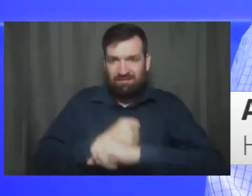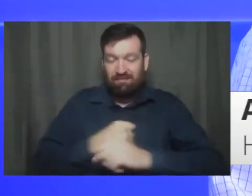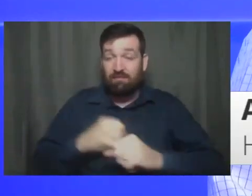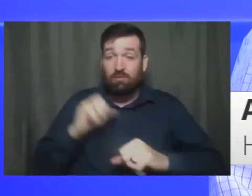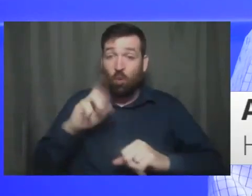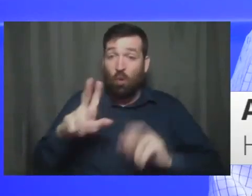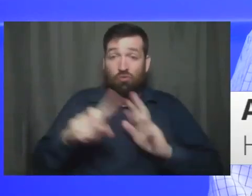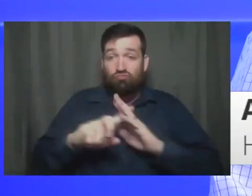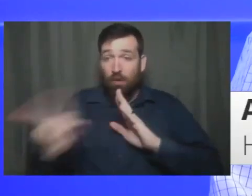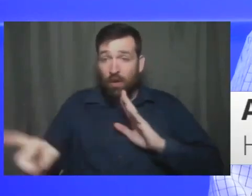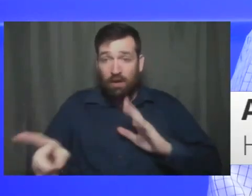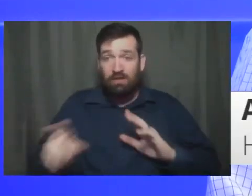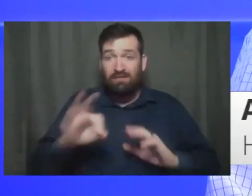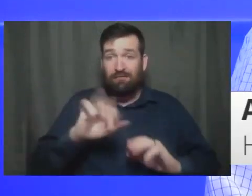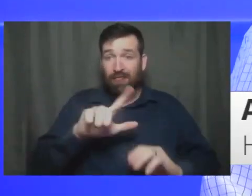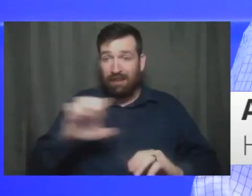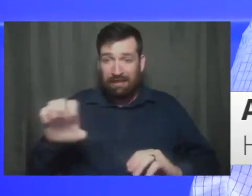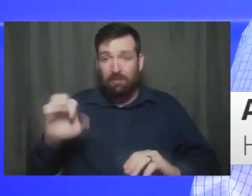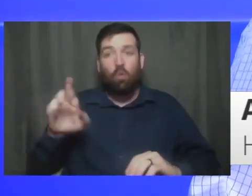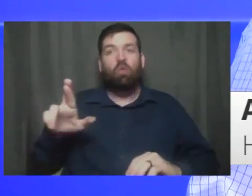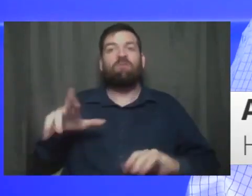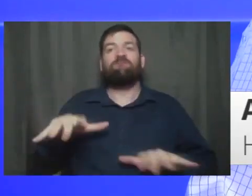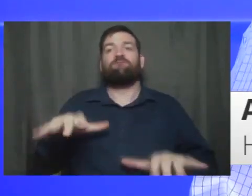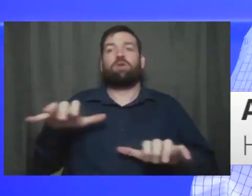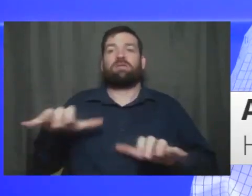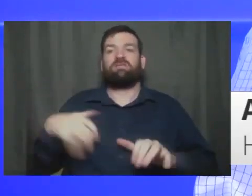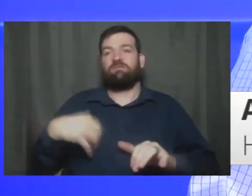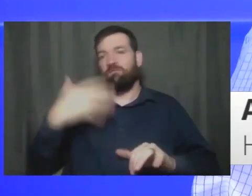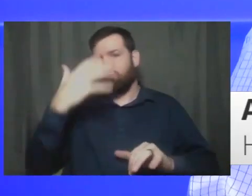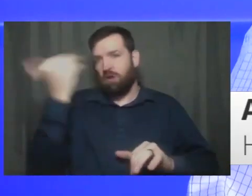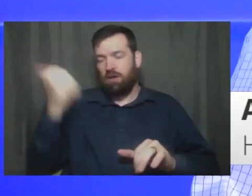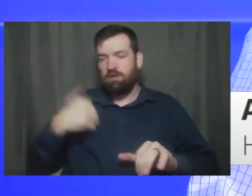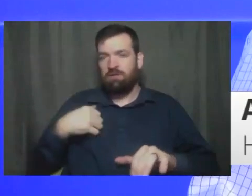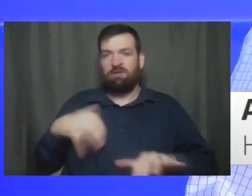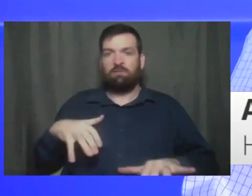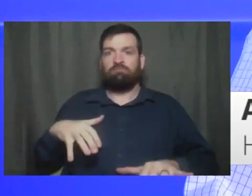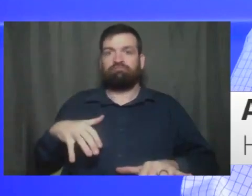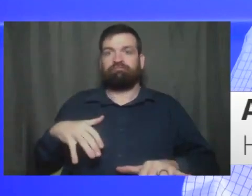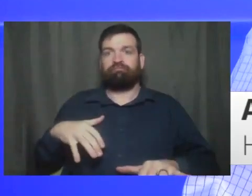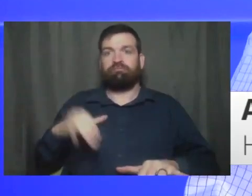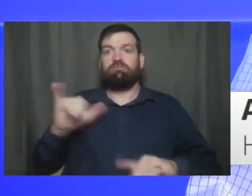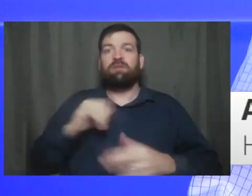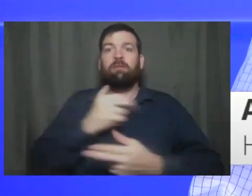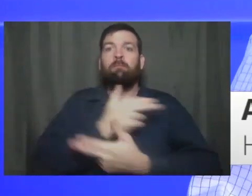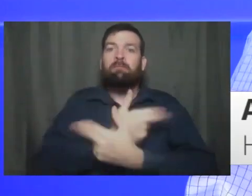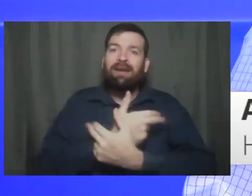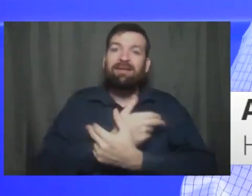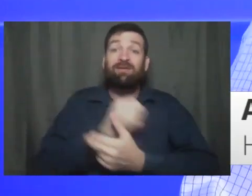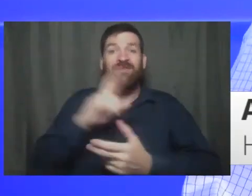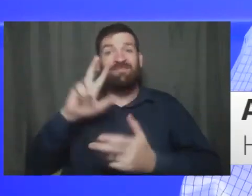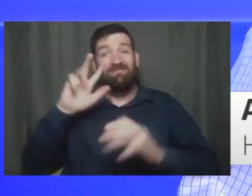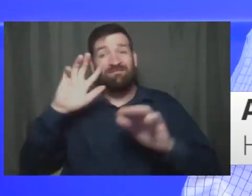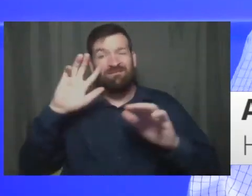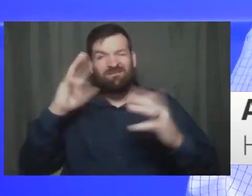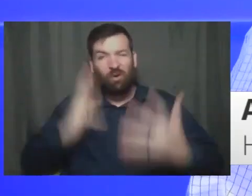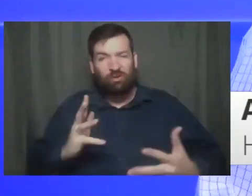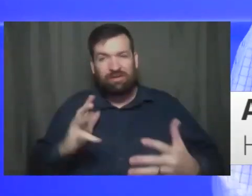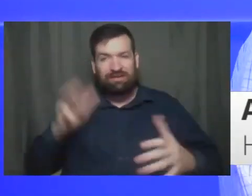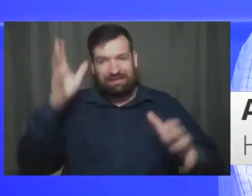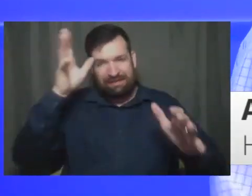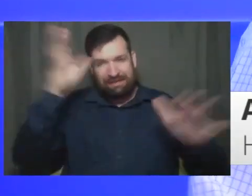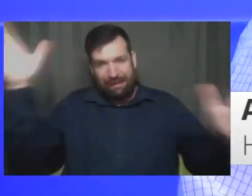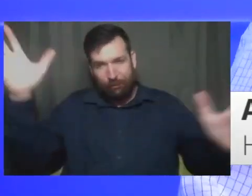flee, or even freeze, which is the other one we forget about, where we just sort of freeze, kind of like a bunny rabbit, or unfortunately deer in headlights, where we're just trying to take in a